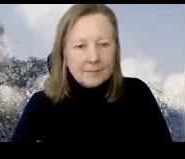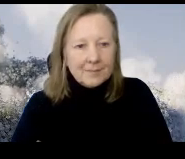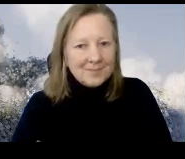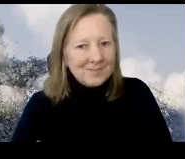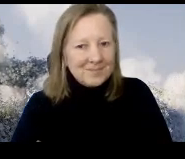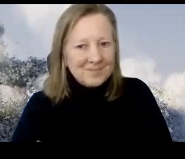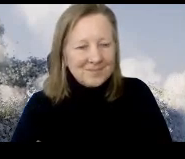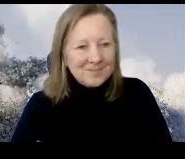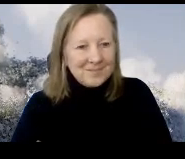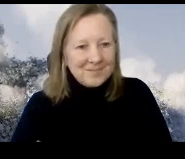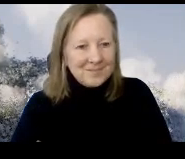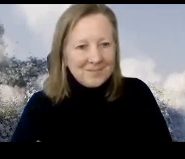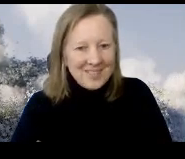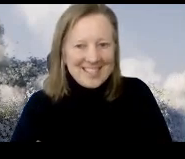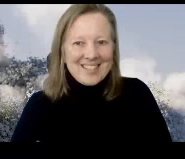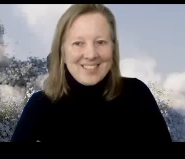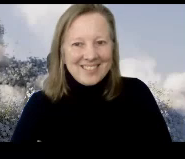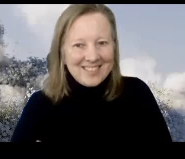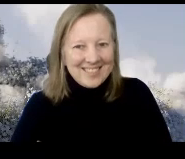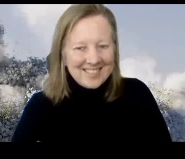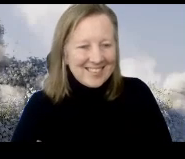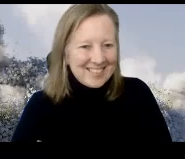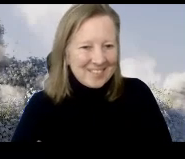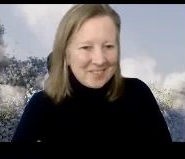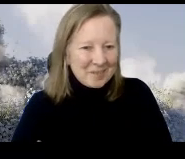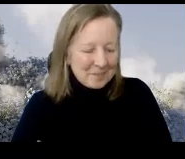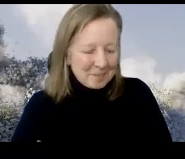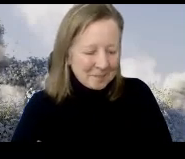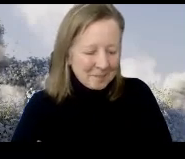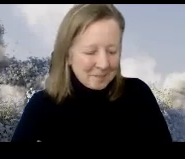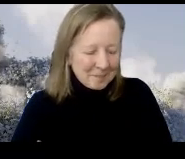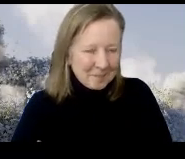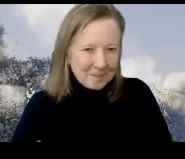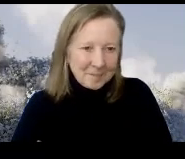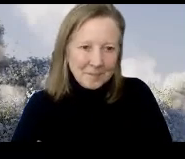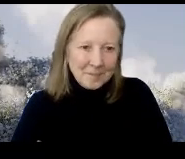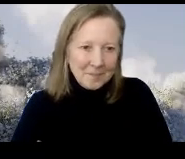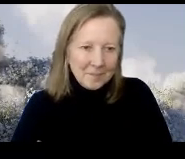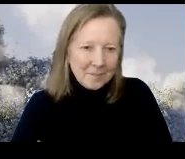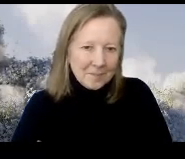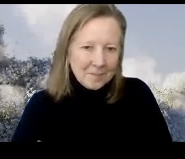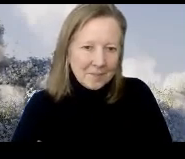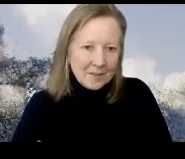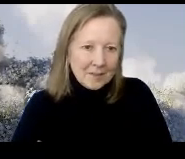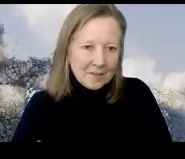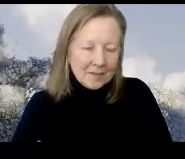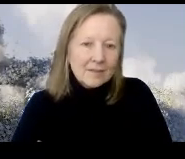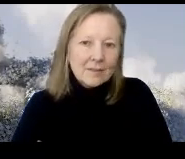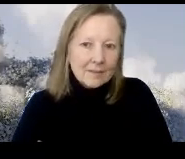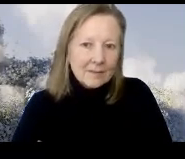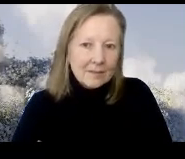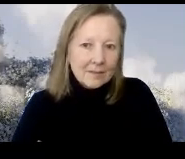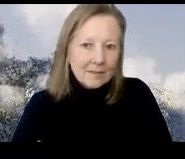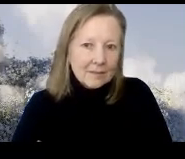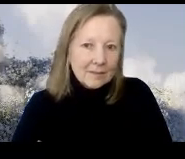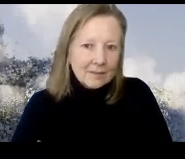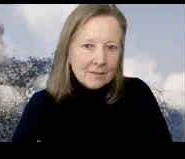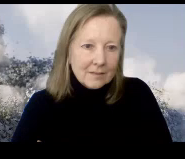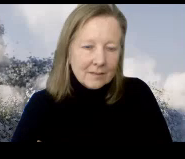Hello. Hello, can you hear me? Yes. Yeah, we can hear you. Yeah, I just want to ask about the CELBAN. As I'm